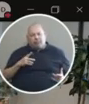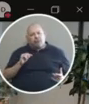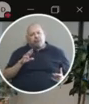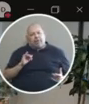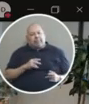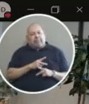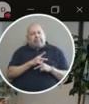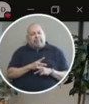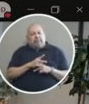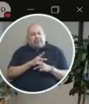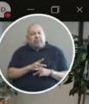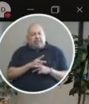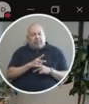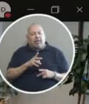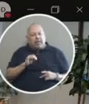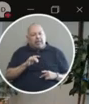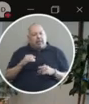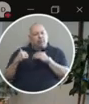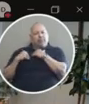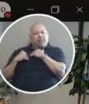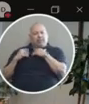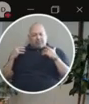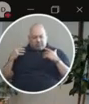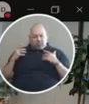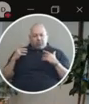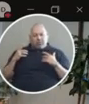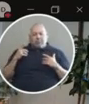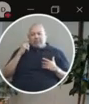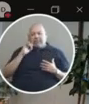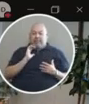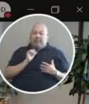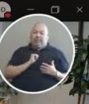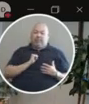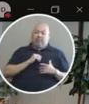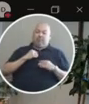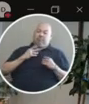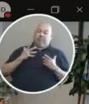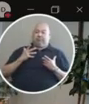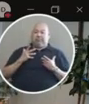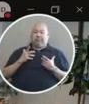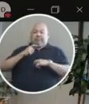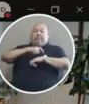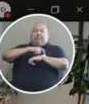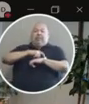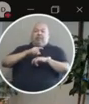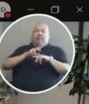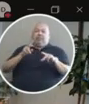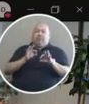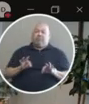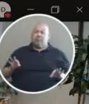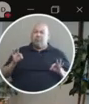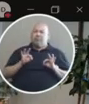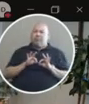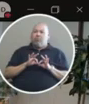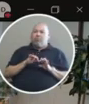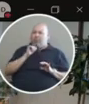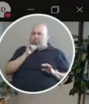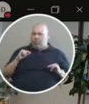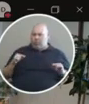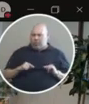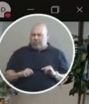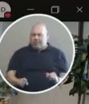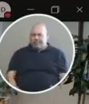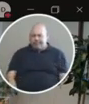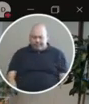to be cautionary and responsible. Giving ourselves more time for such an important matter will not hurt